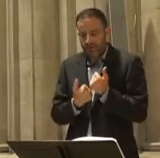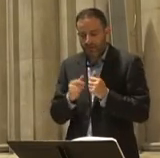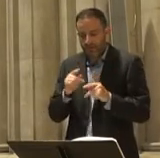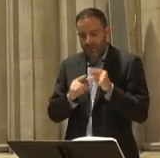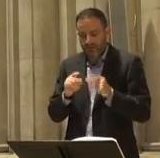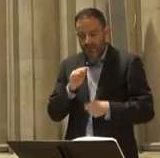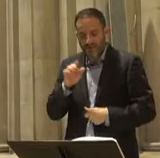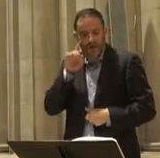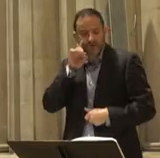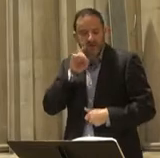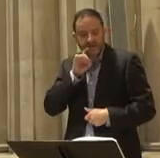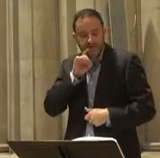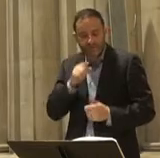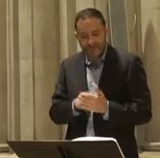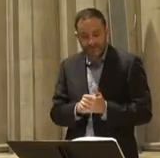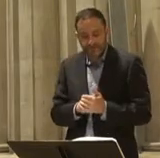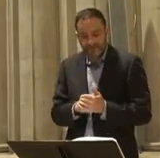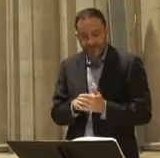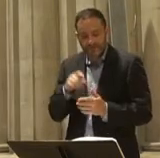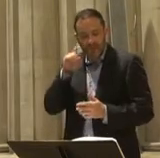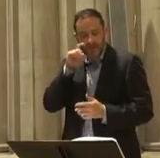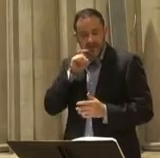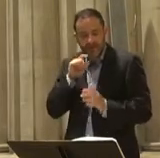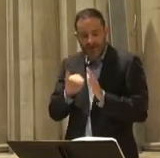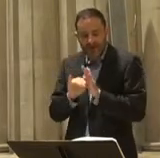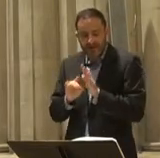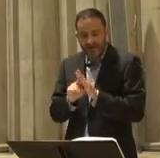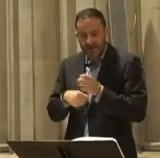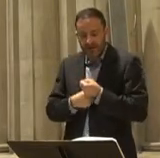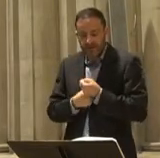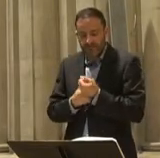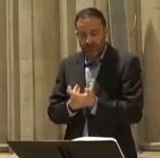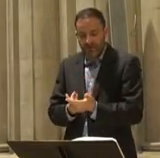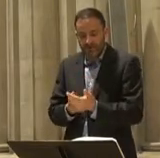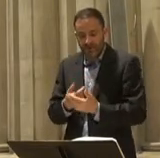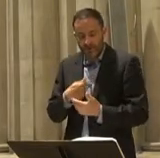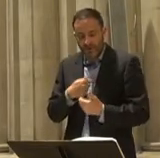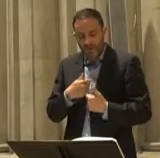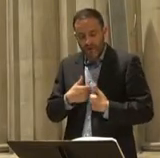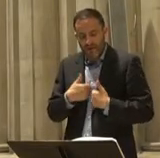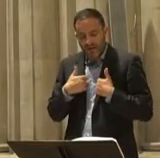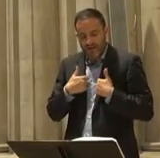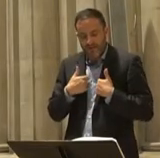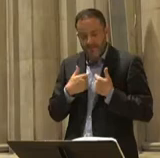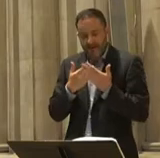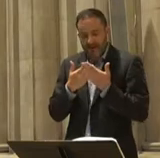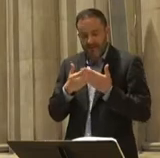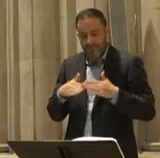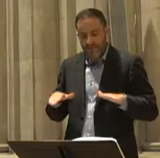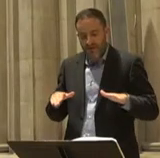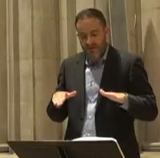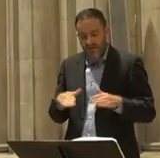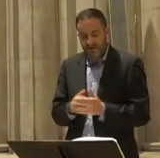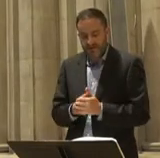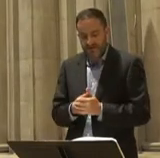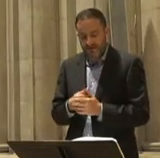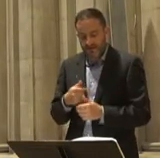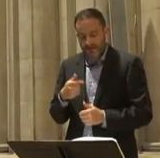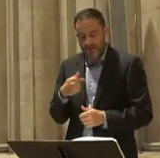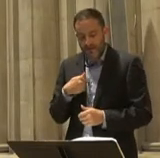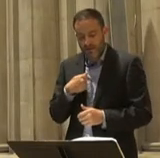all sexual orientations, gender identities, and expressions, that we may live together in your